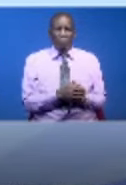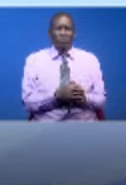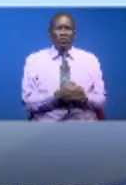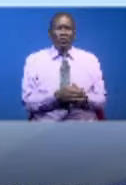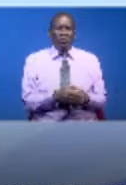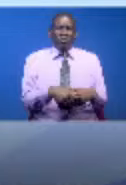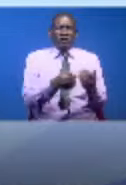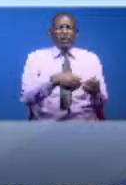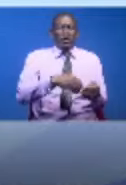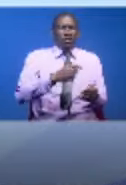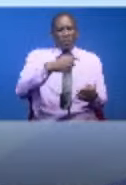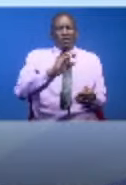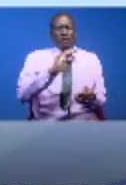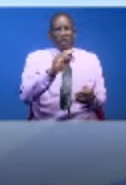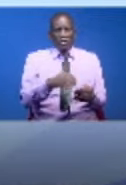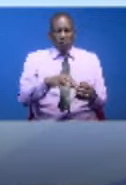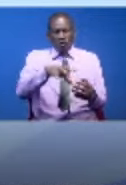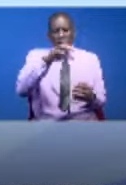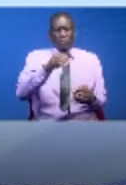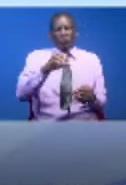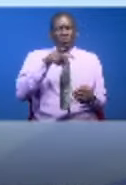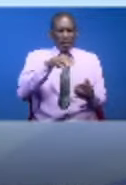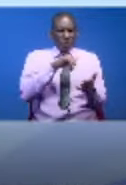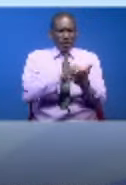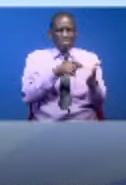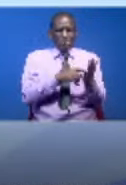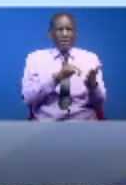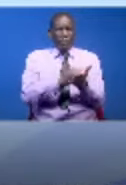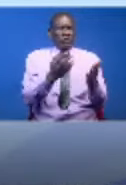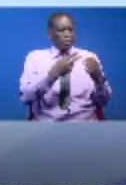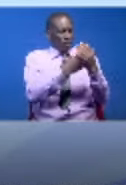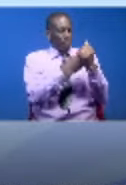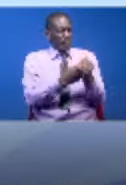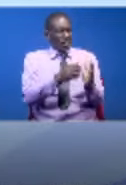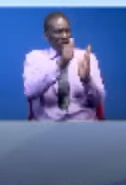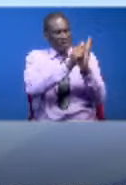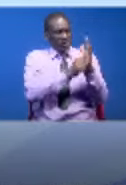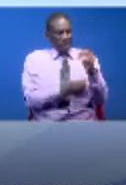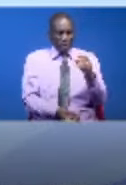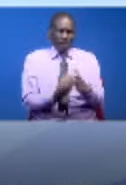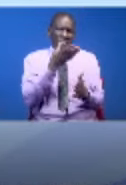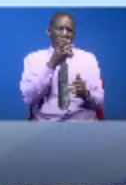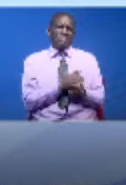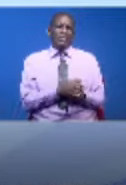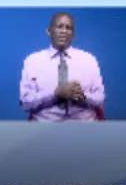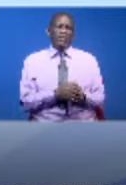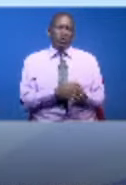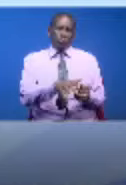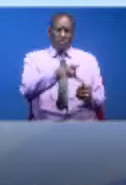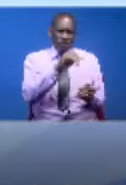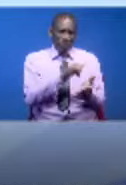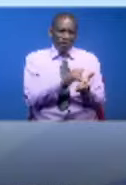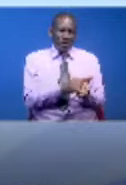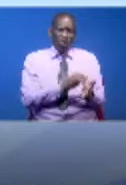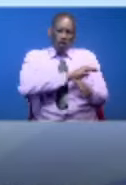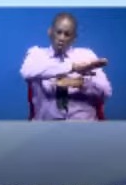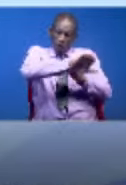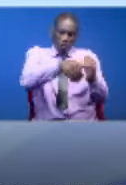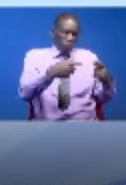I think just to pick up on Cecilia's point is, and that's where the partnership agenda comes yeah, into play, because yeah, you'll find that all these